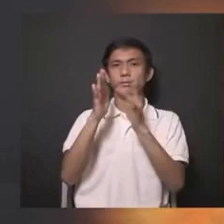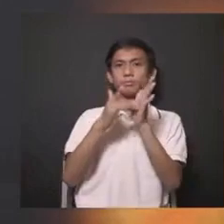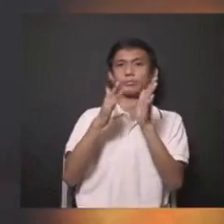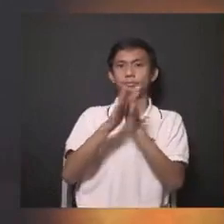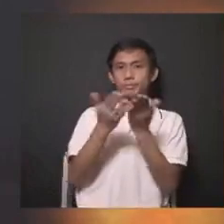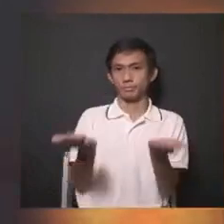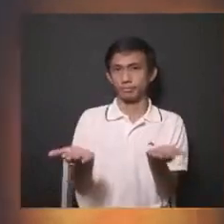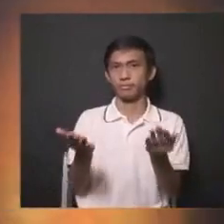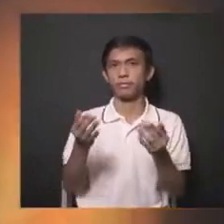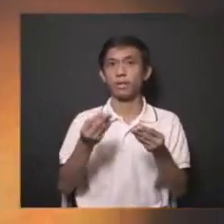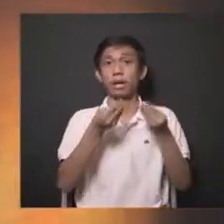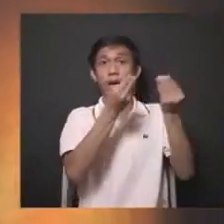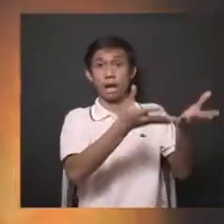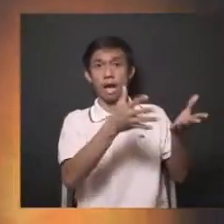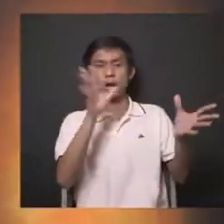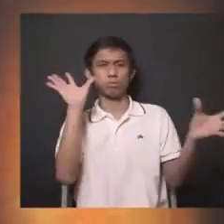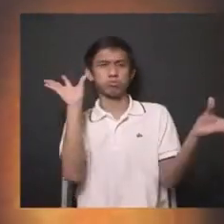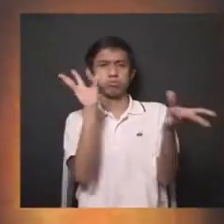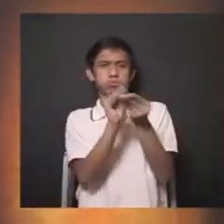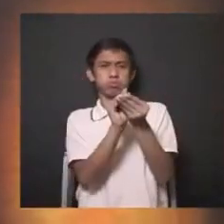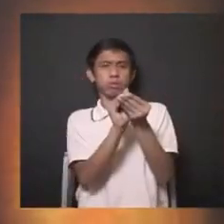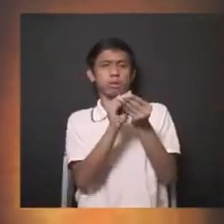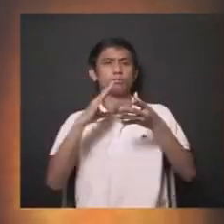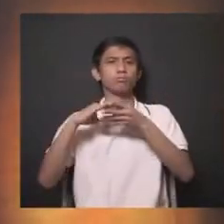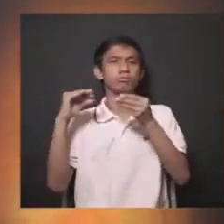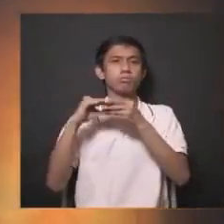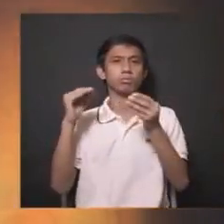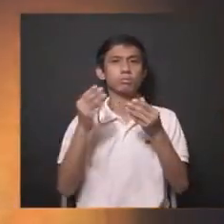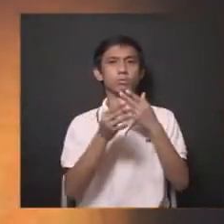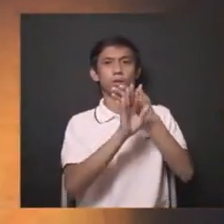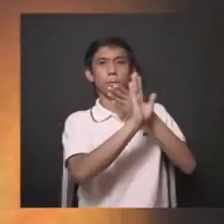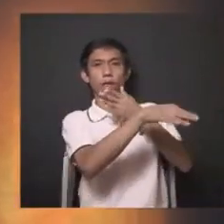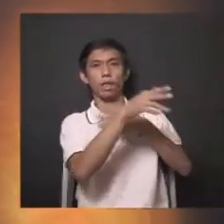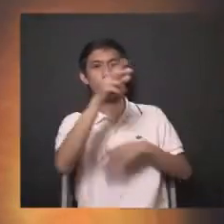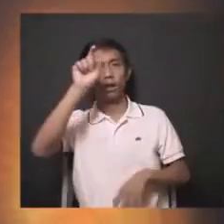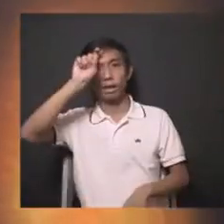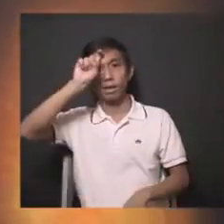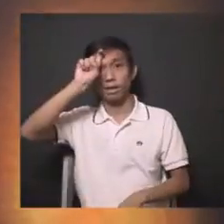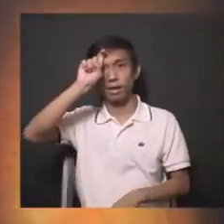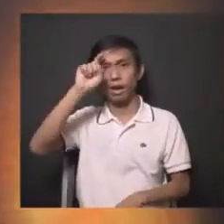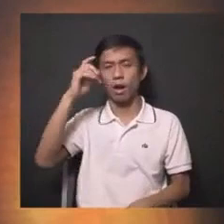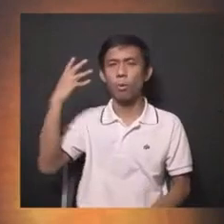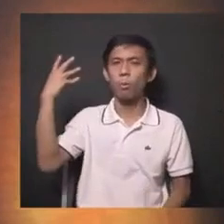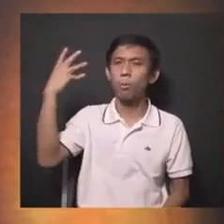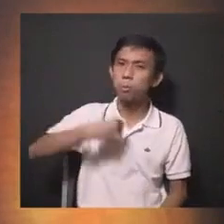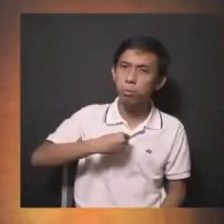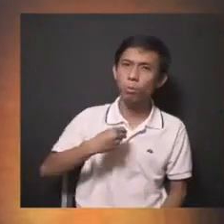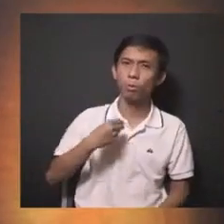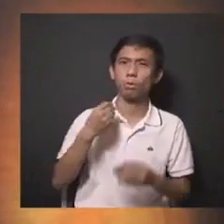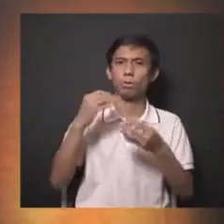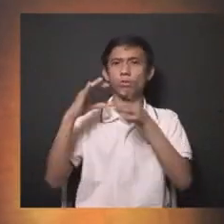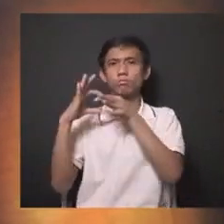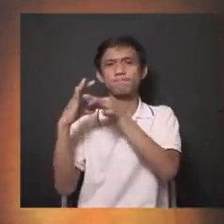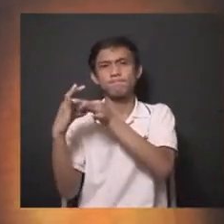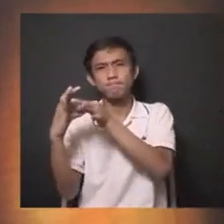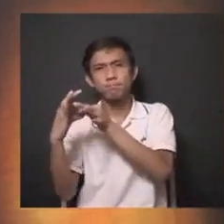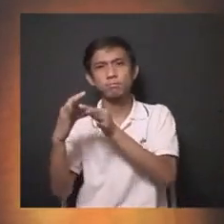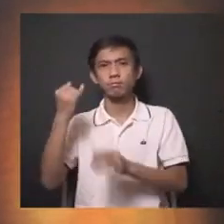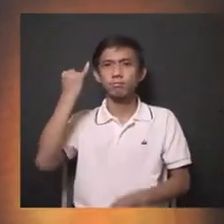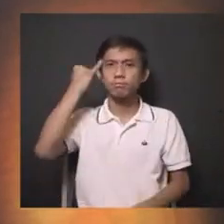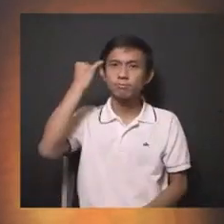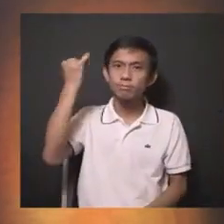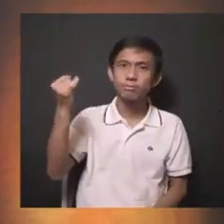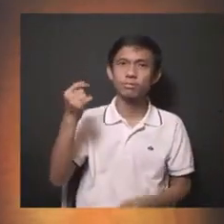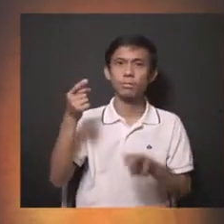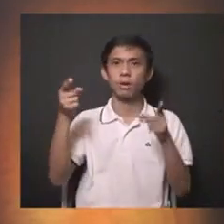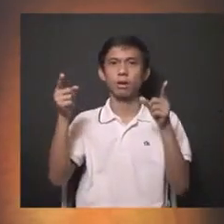and then there's this beautiful reunion between Joseph and his brothers for the first time. They found